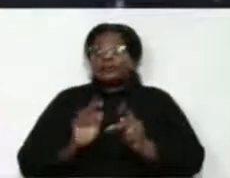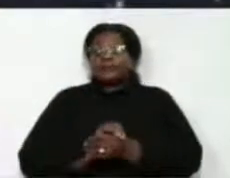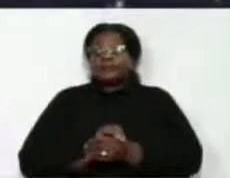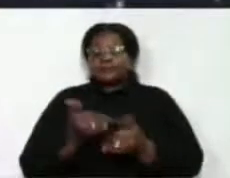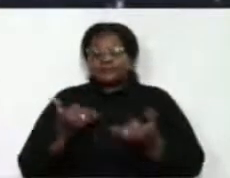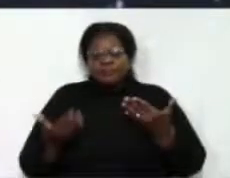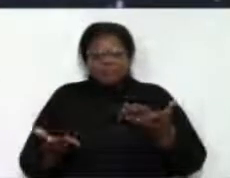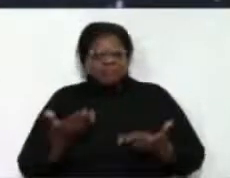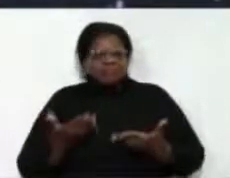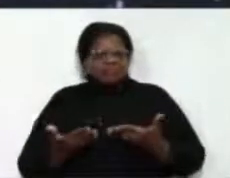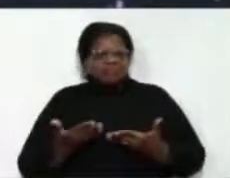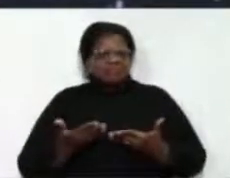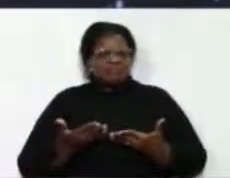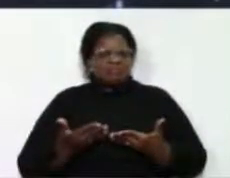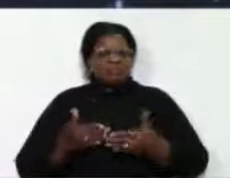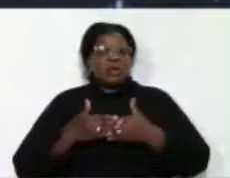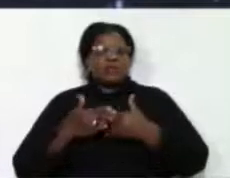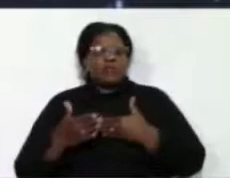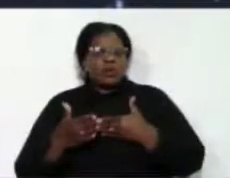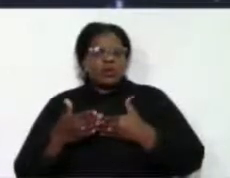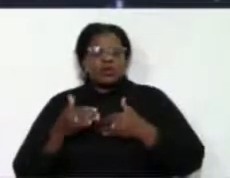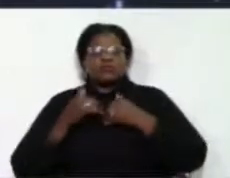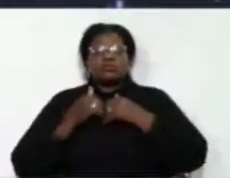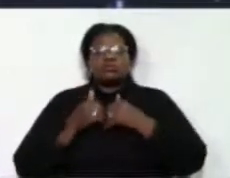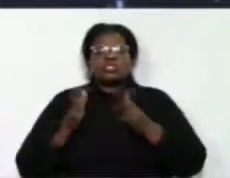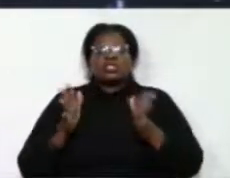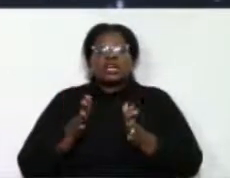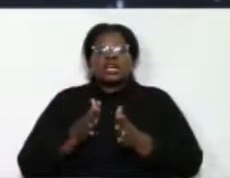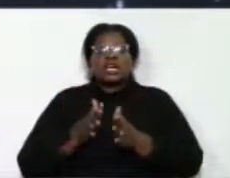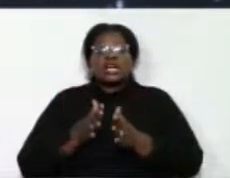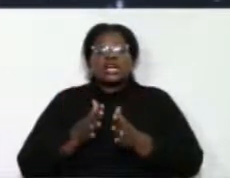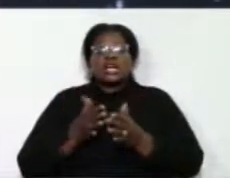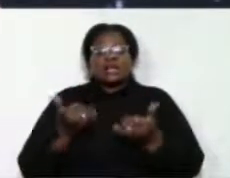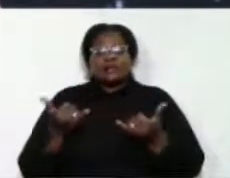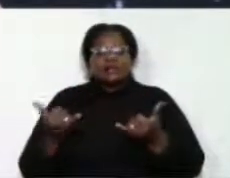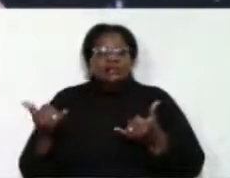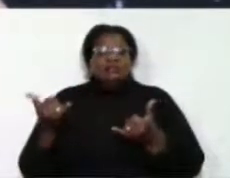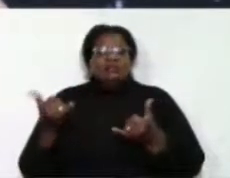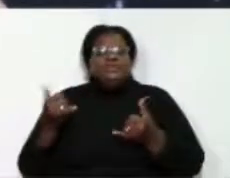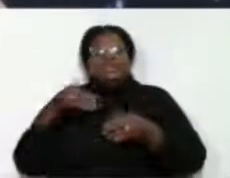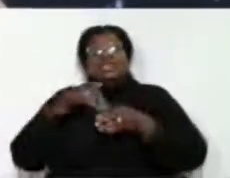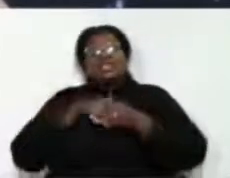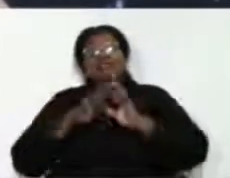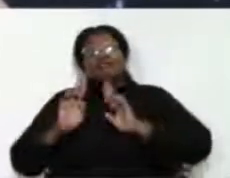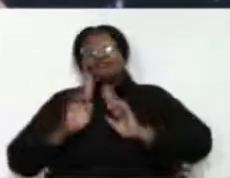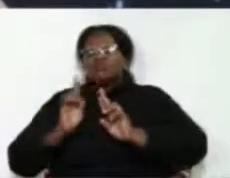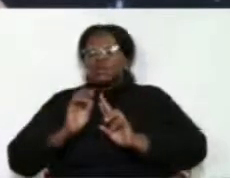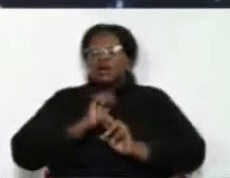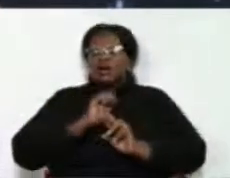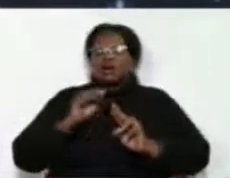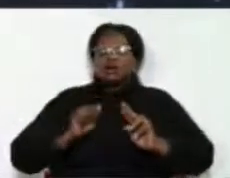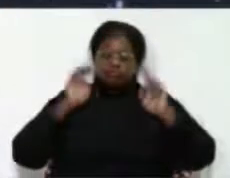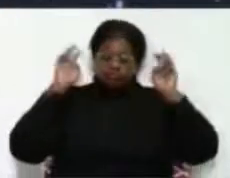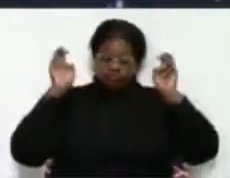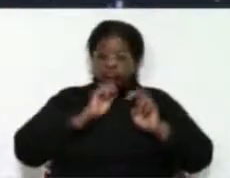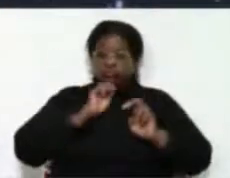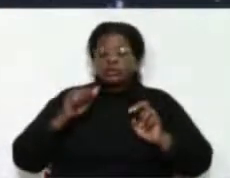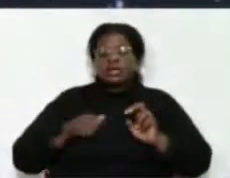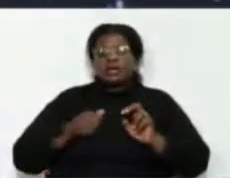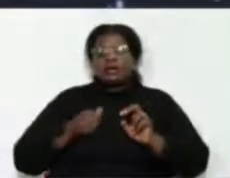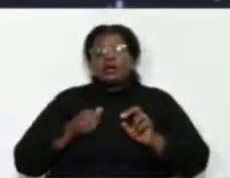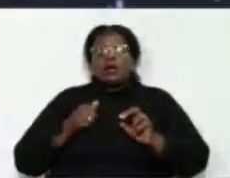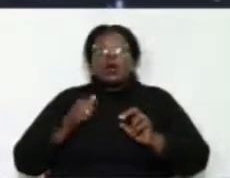we before now we start with we really to go into details of our topic, which is when to